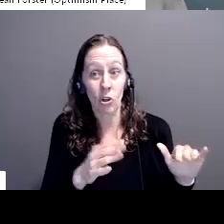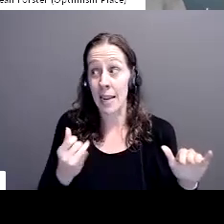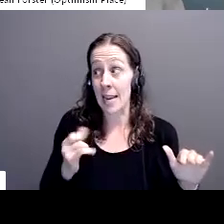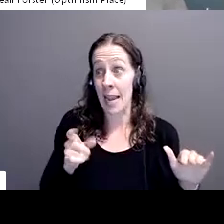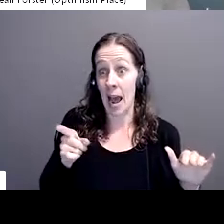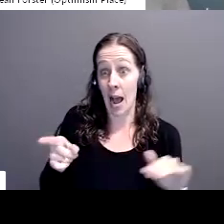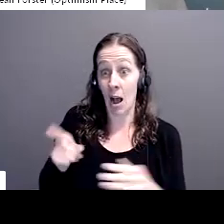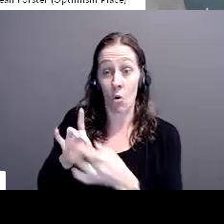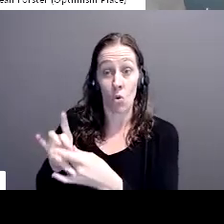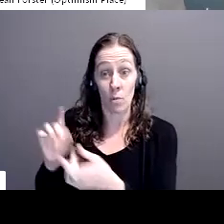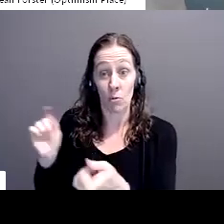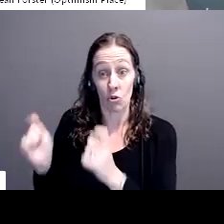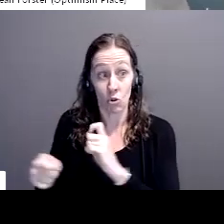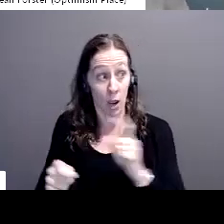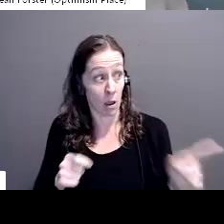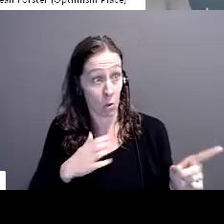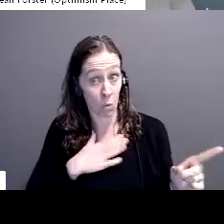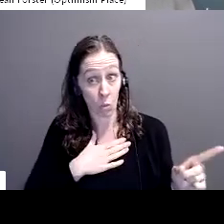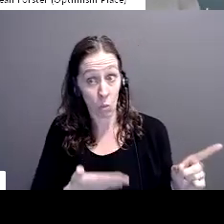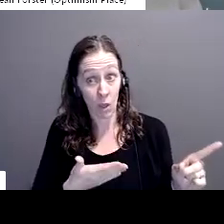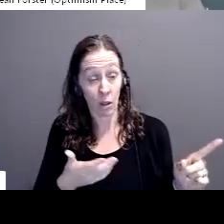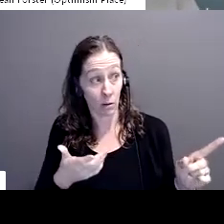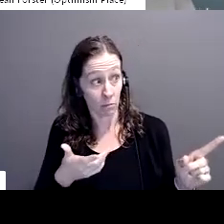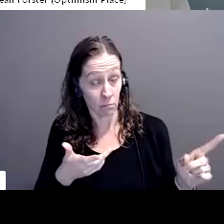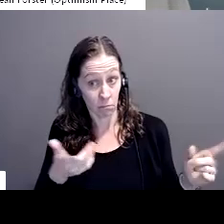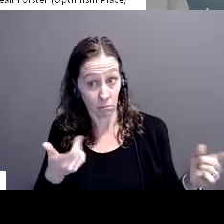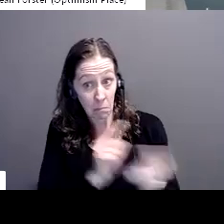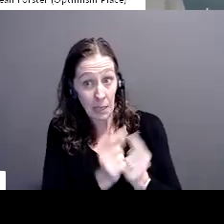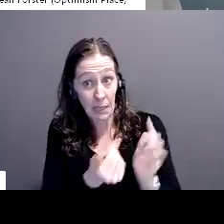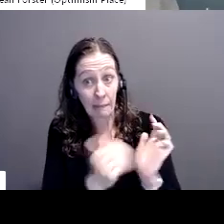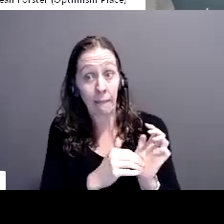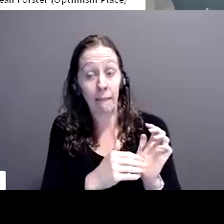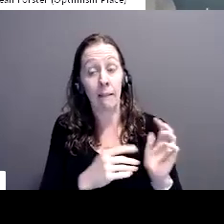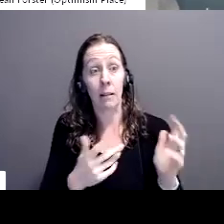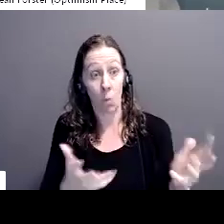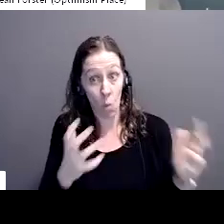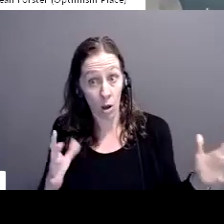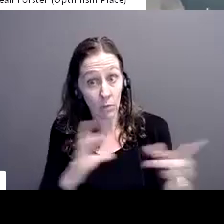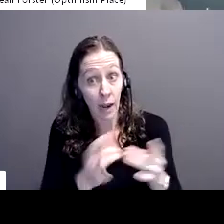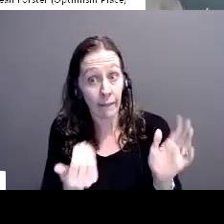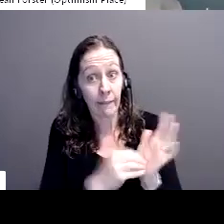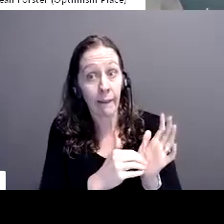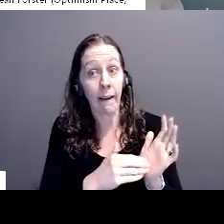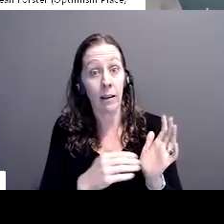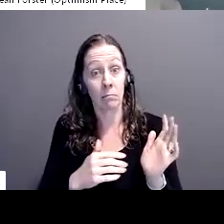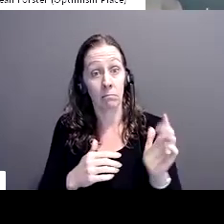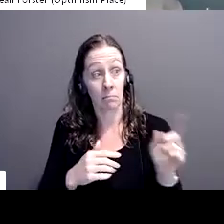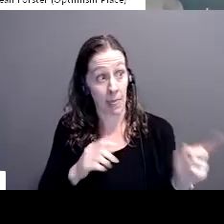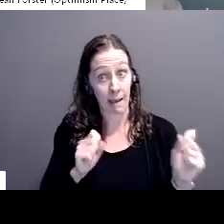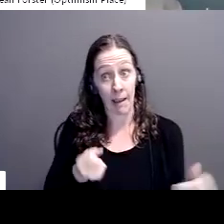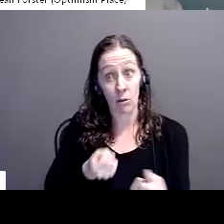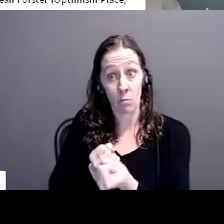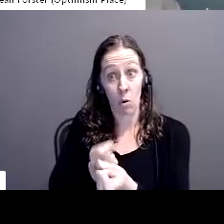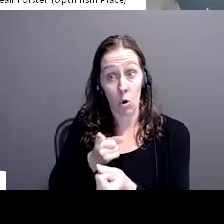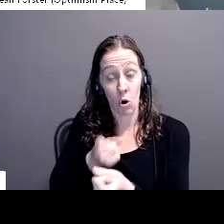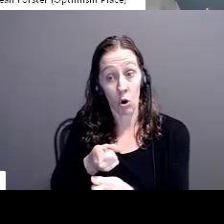changed. Are they willing to engage in a new relationship? Do they want to be reunited? And can they be a support to her as